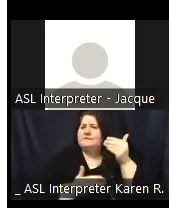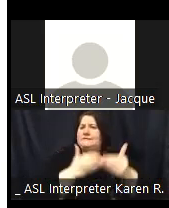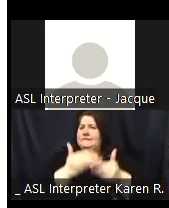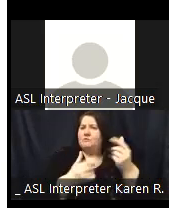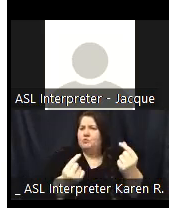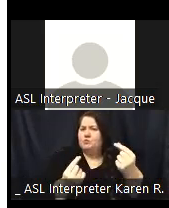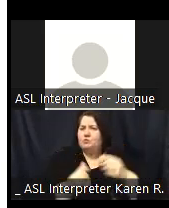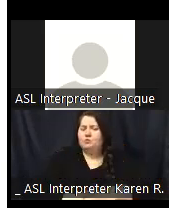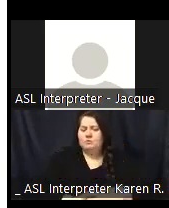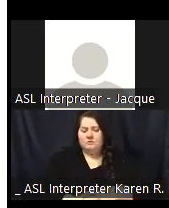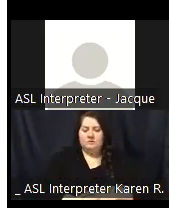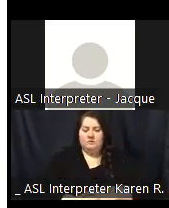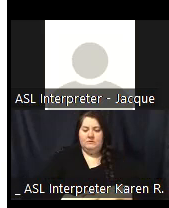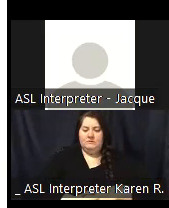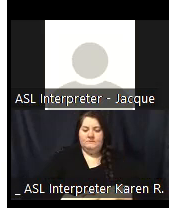take?